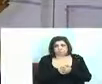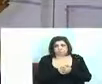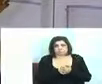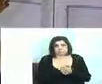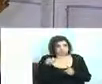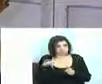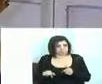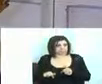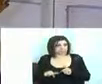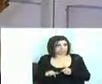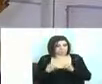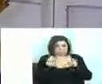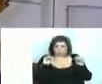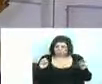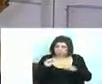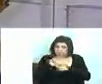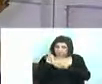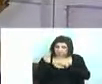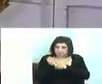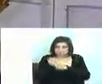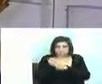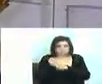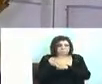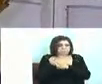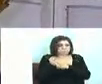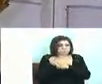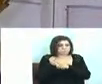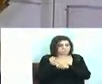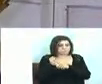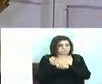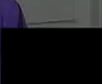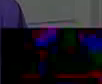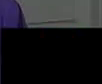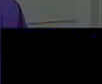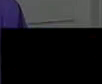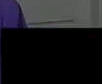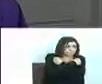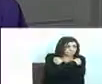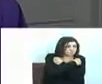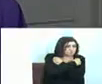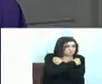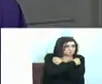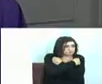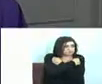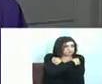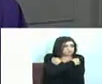This is unconditional love. This is the love that we are called to."